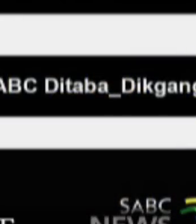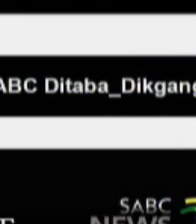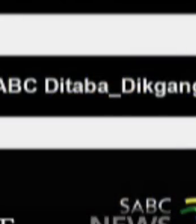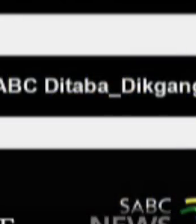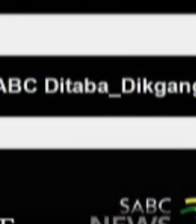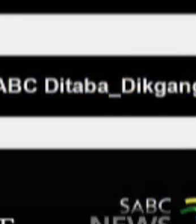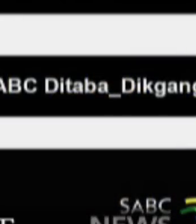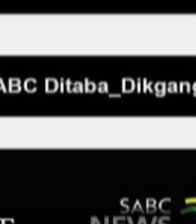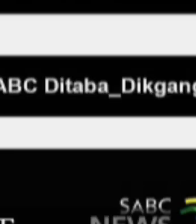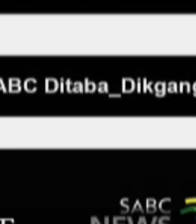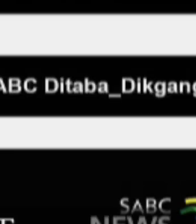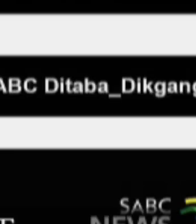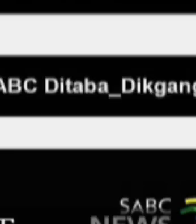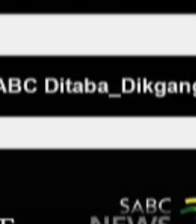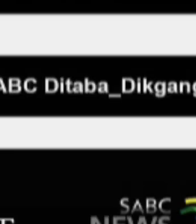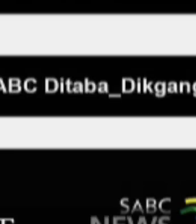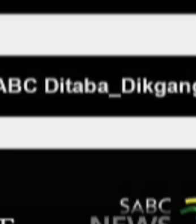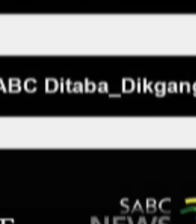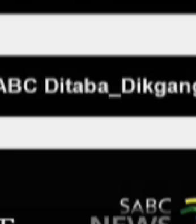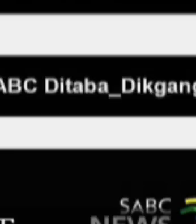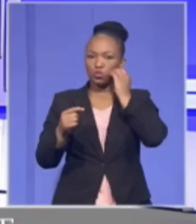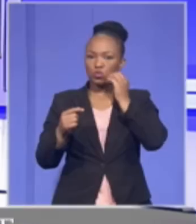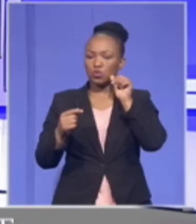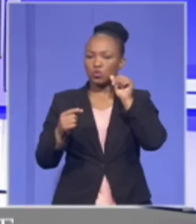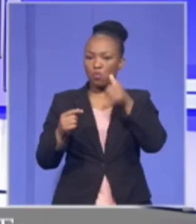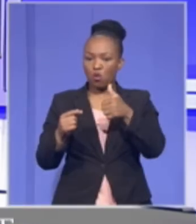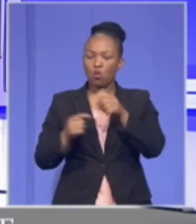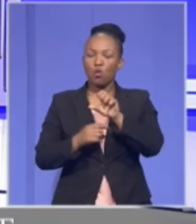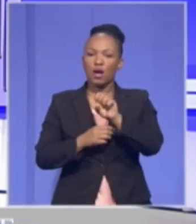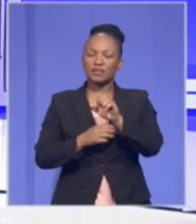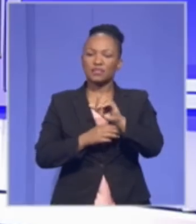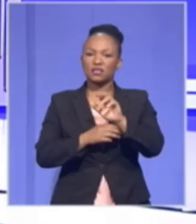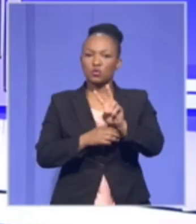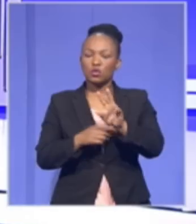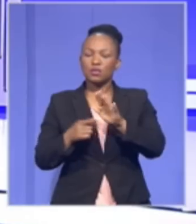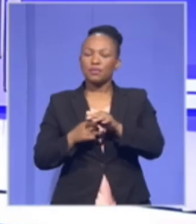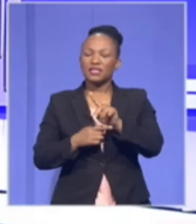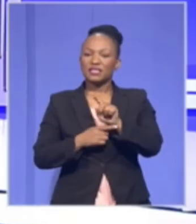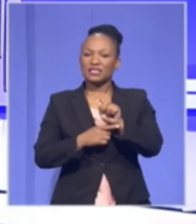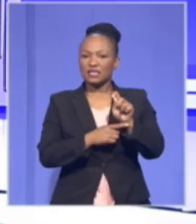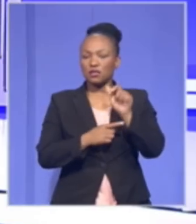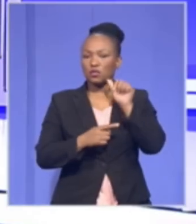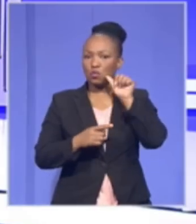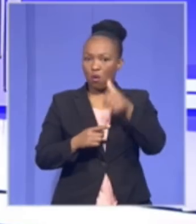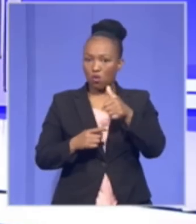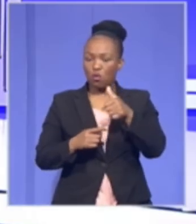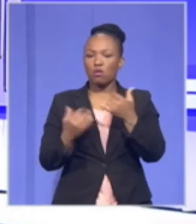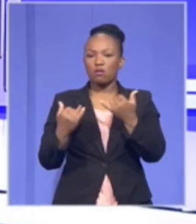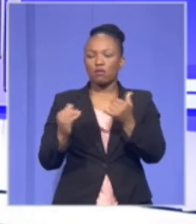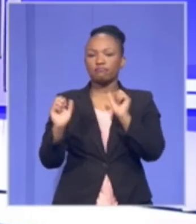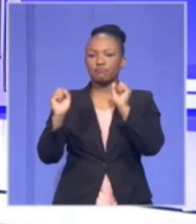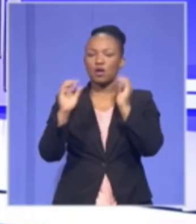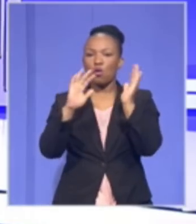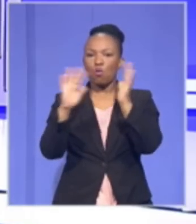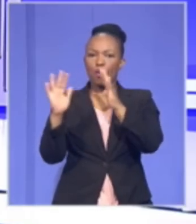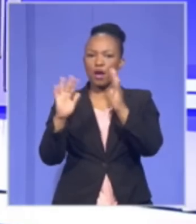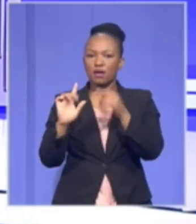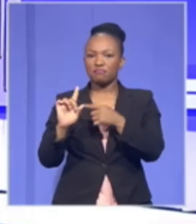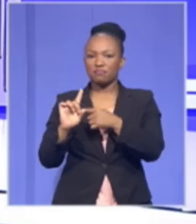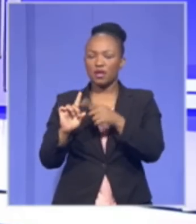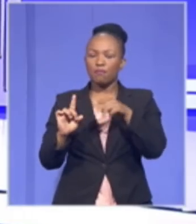tša Sesotho ba tla lefa tšona ka iri ya seswai mo go SABC 2 le go SABC le gae go sasa ga bjale go latela kakanyo maemo a boso ka Warapu